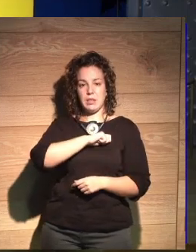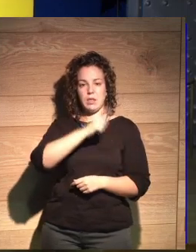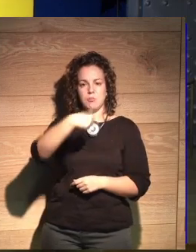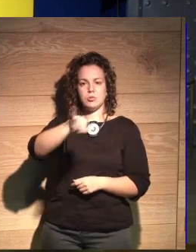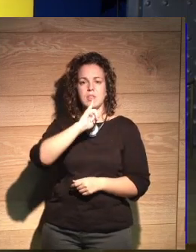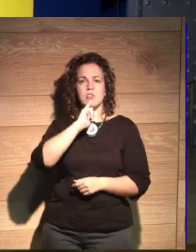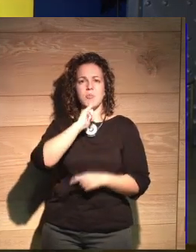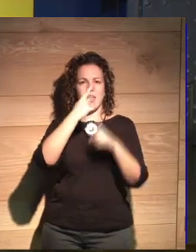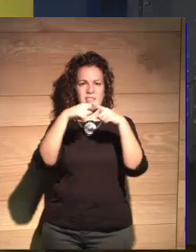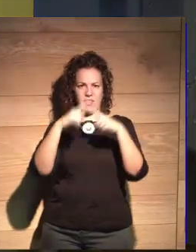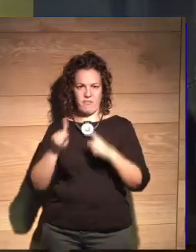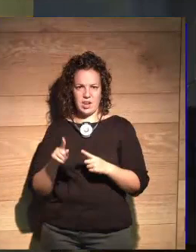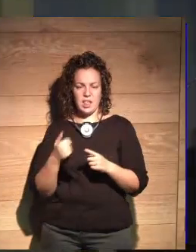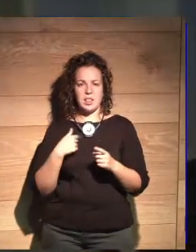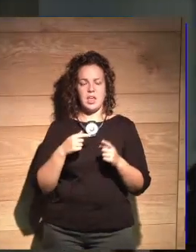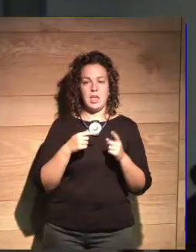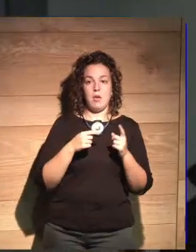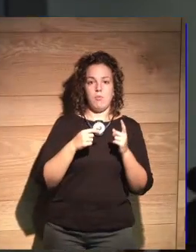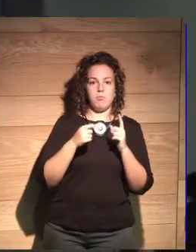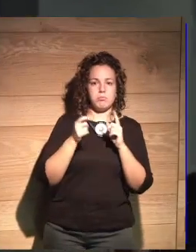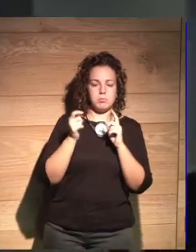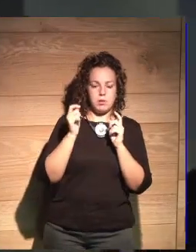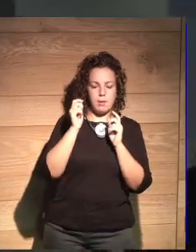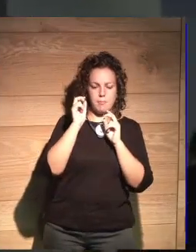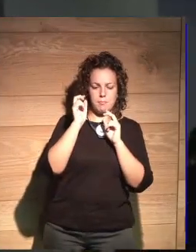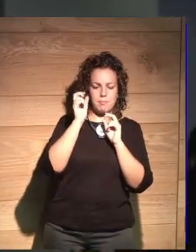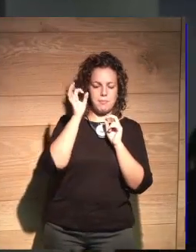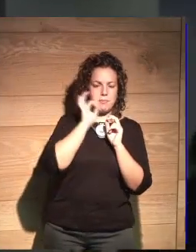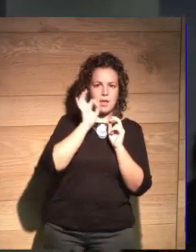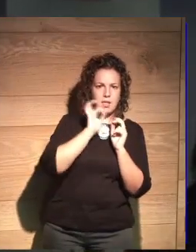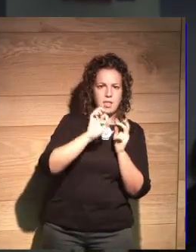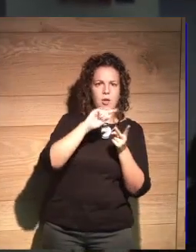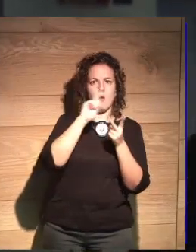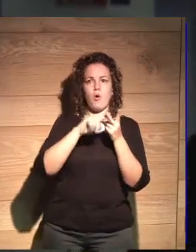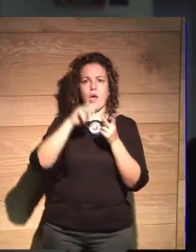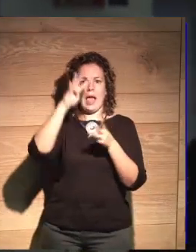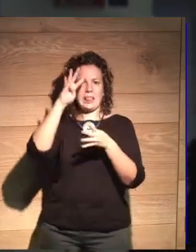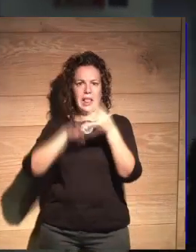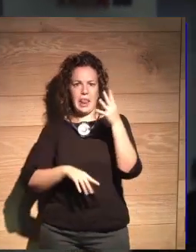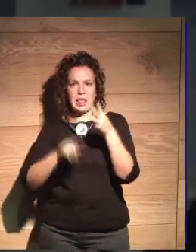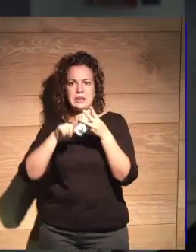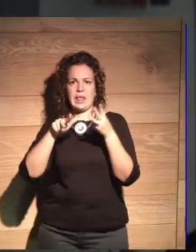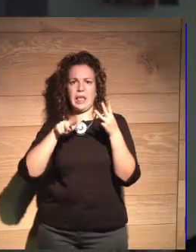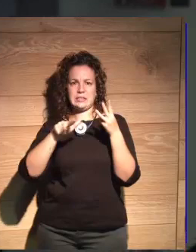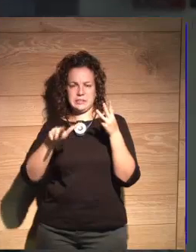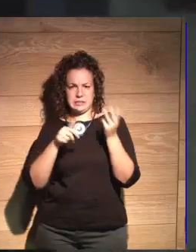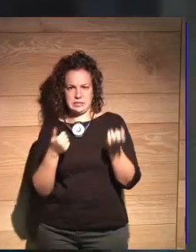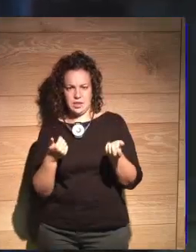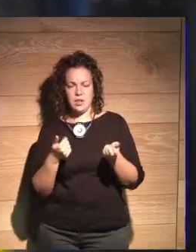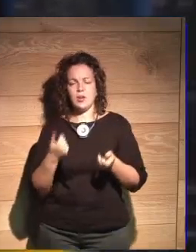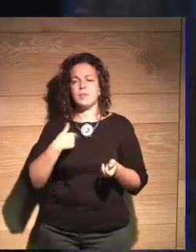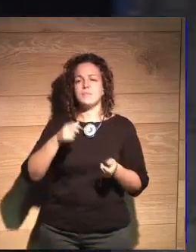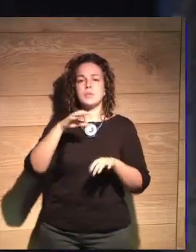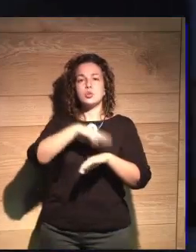Castilian, Catalan, and Galician. In Switzerland there are 4 languages, but the Swiss are very careful about managing their